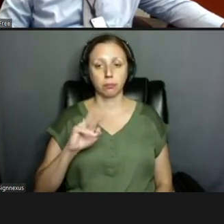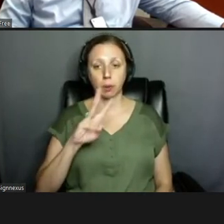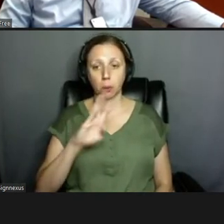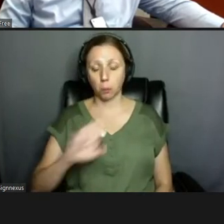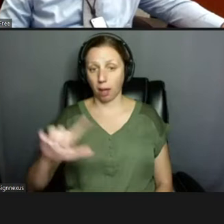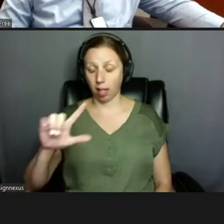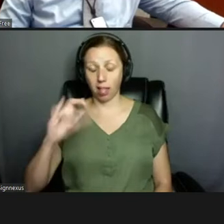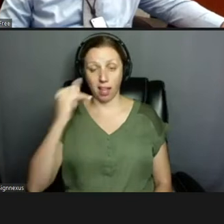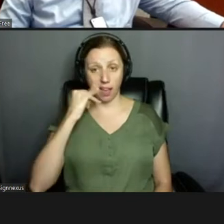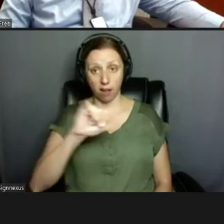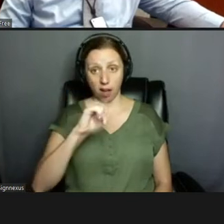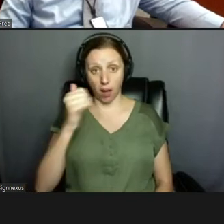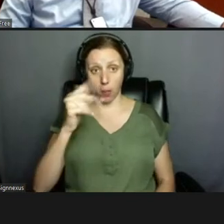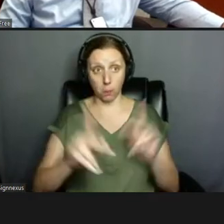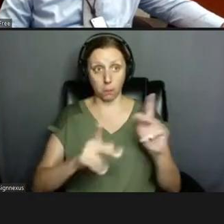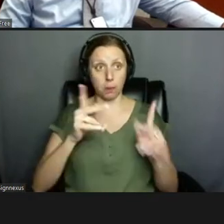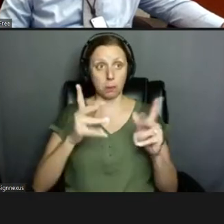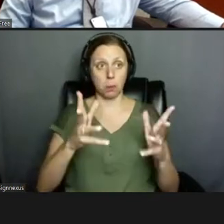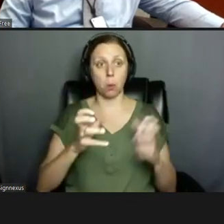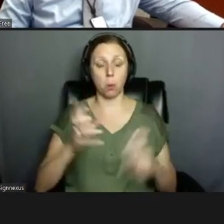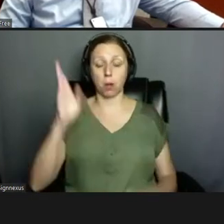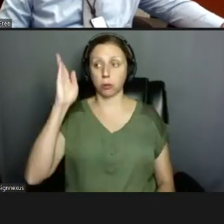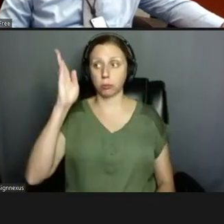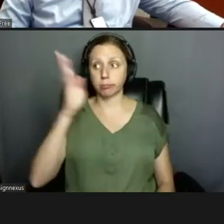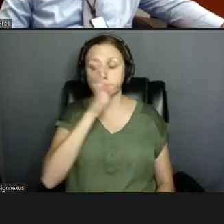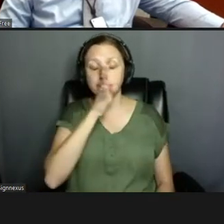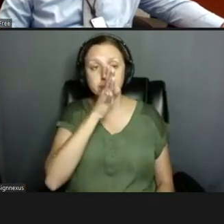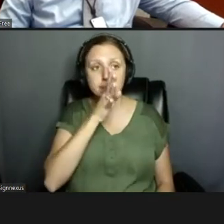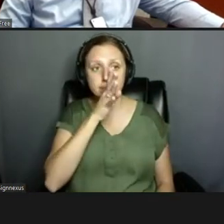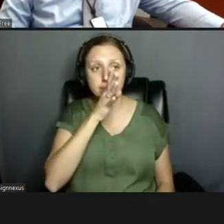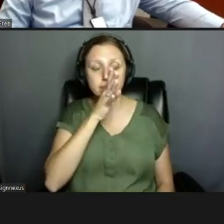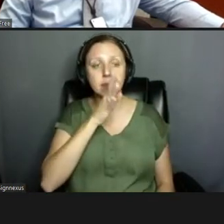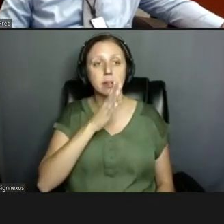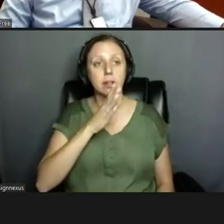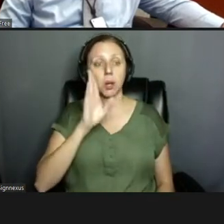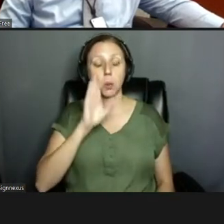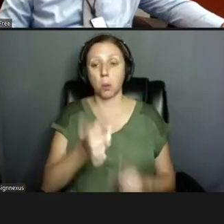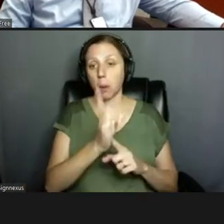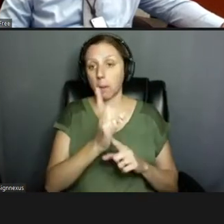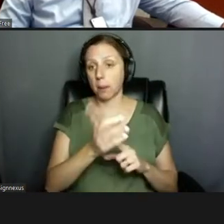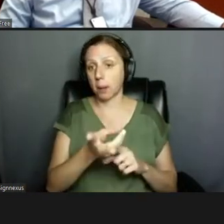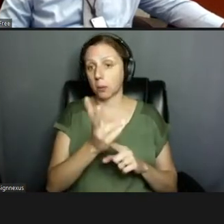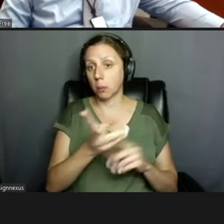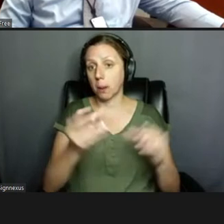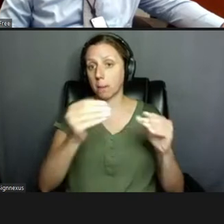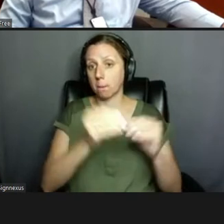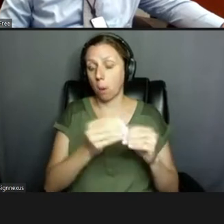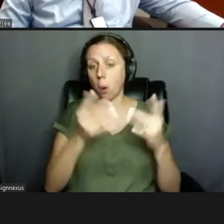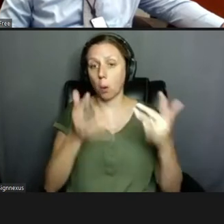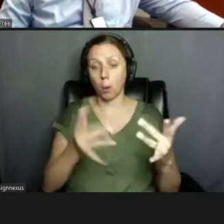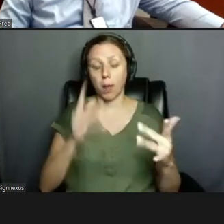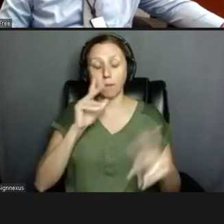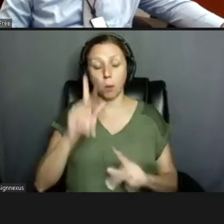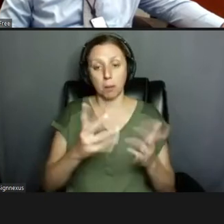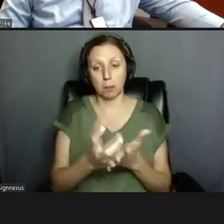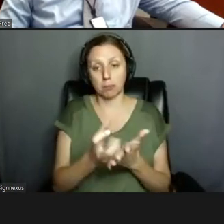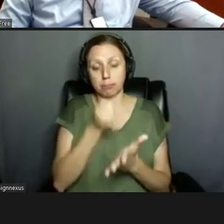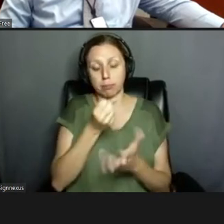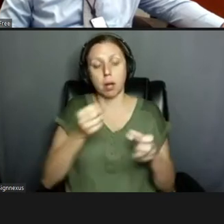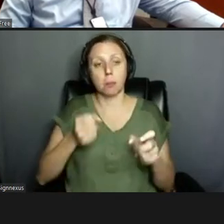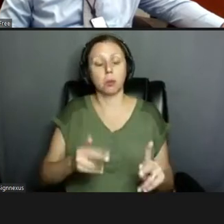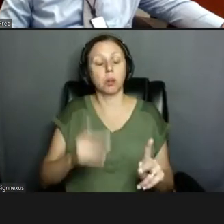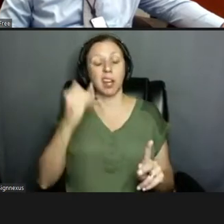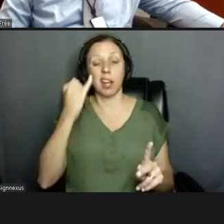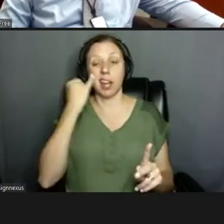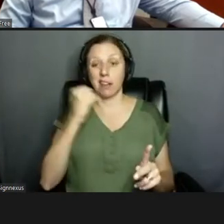if there's anyone else that would like to speak, we'll give it another minute or two. Otherwise, I think we'll